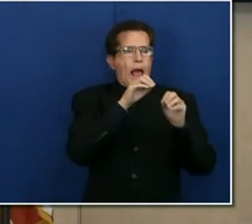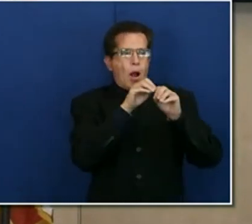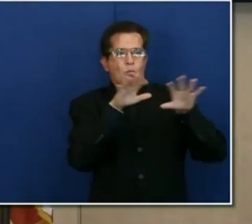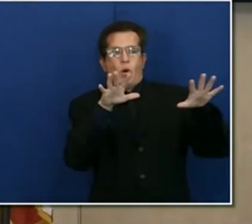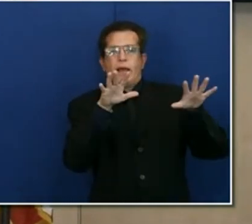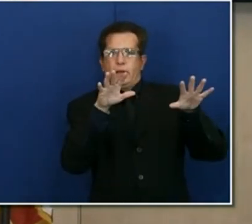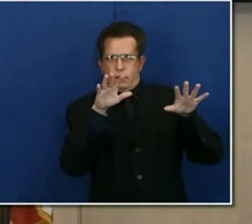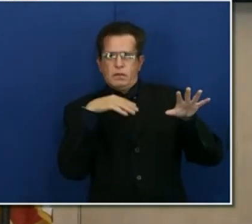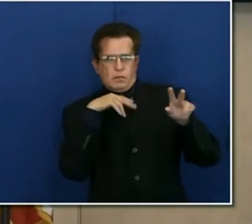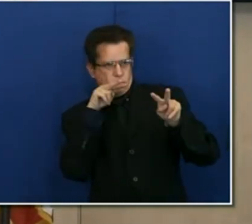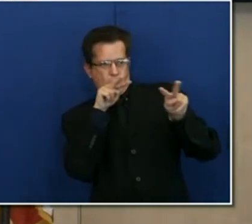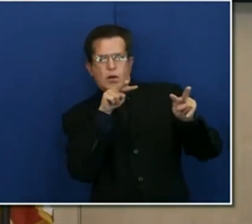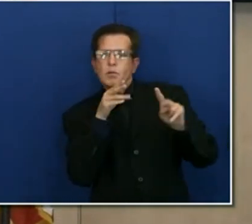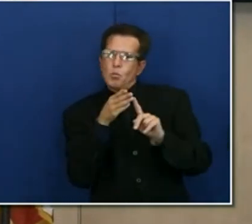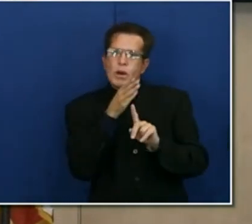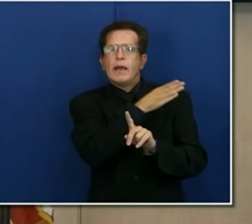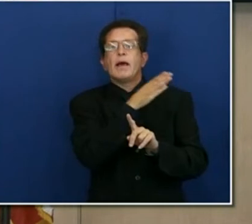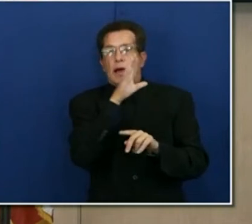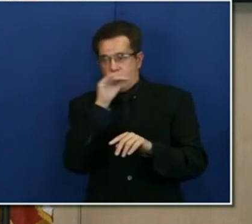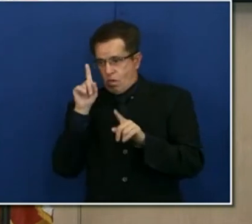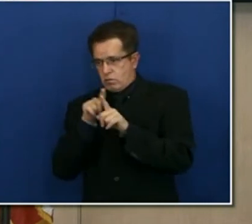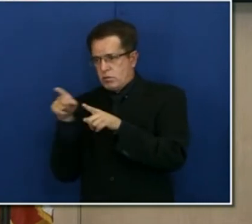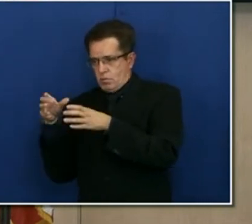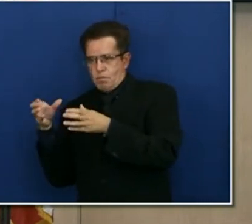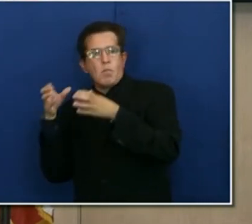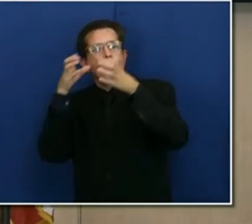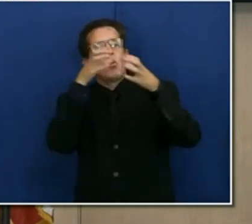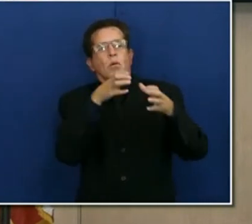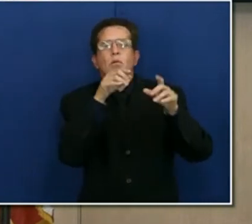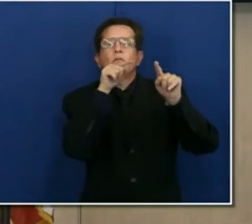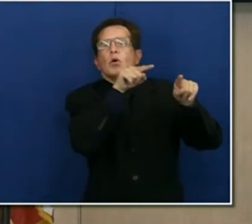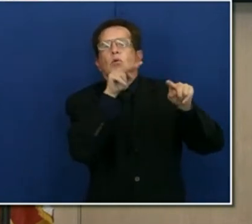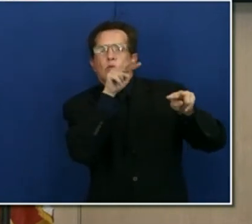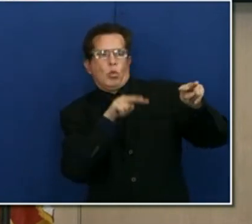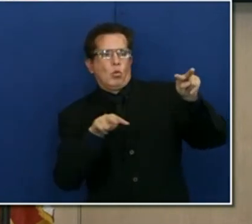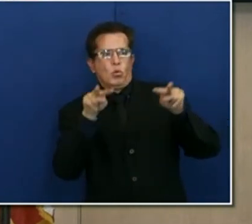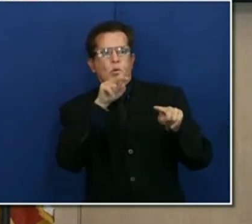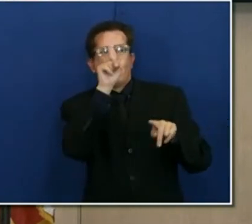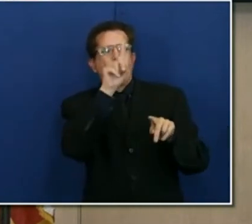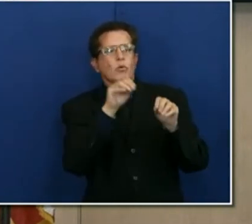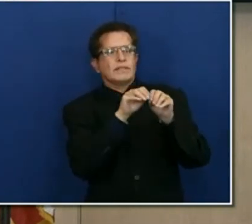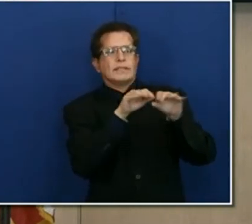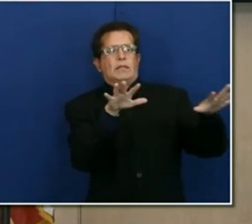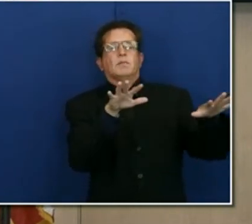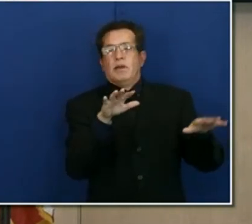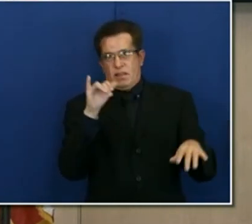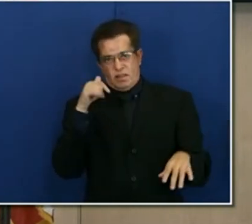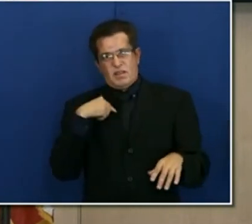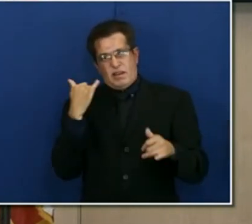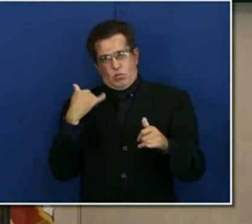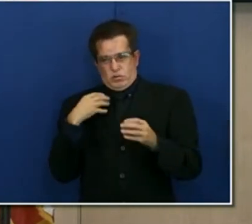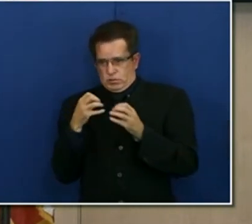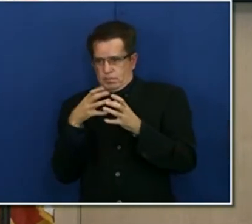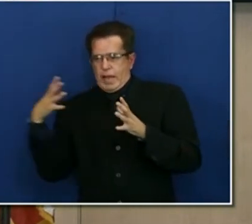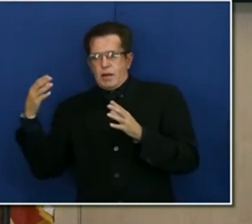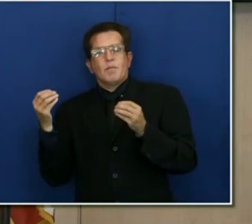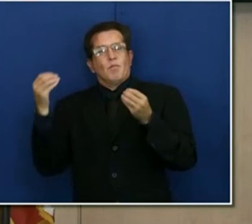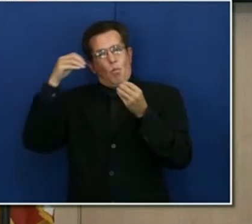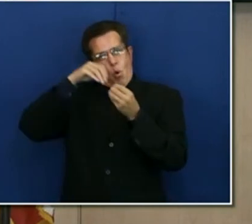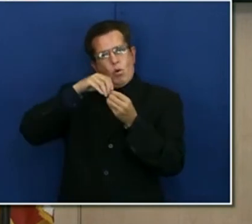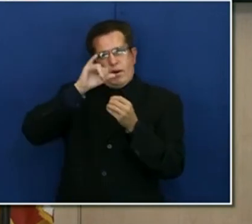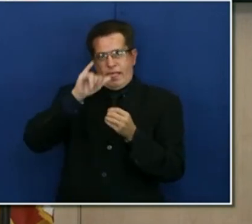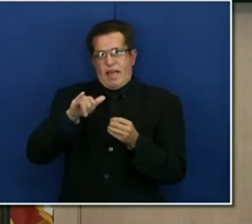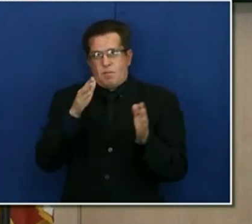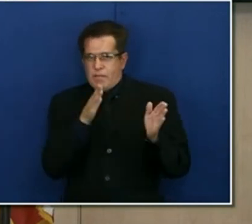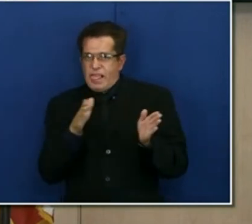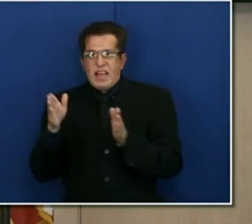into the field to conduct the outbreak assessments. So we are expanding that process. That's